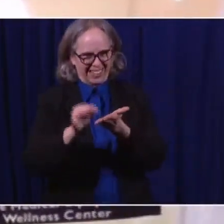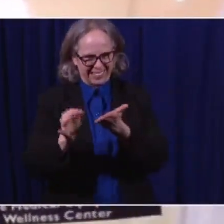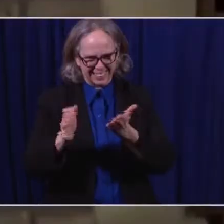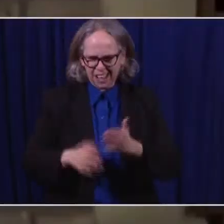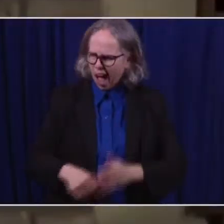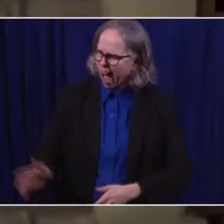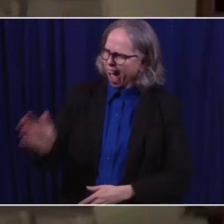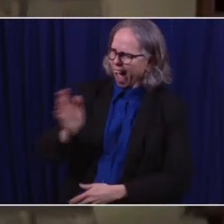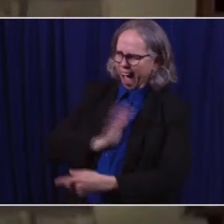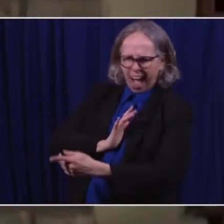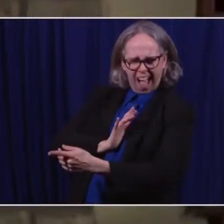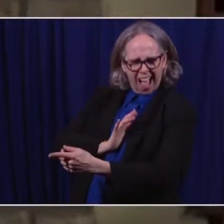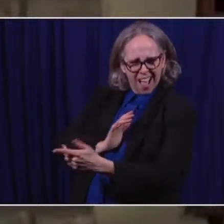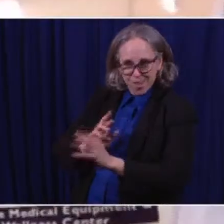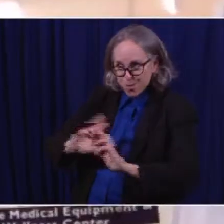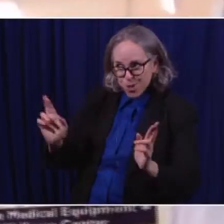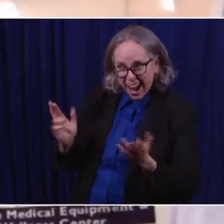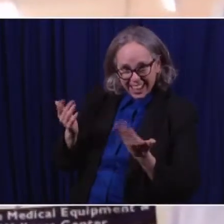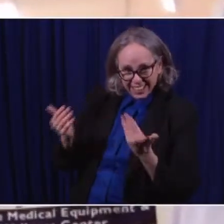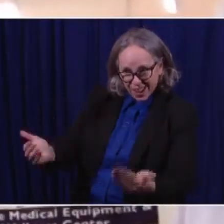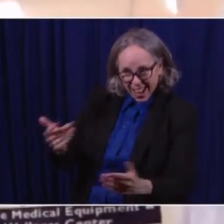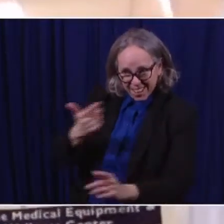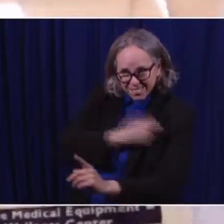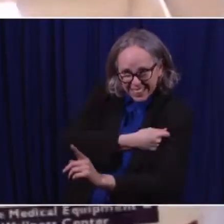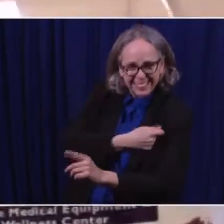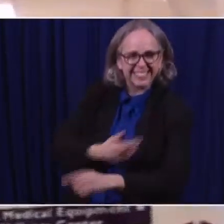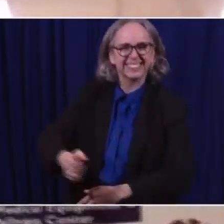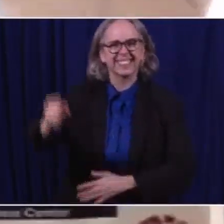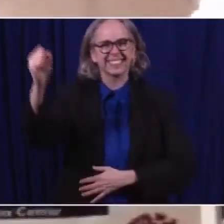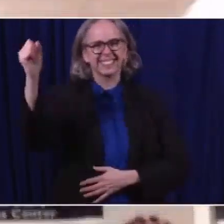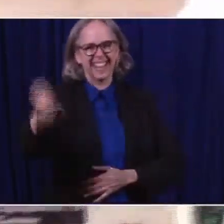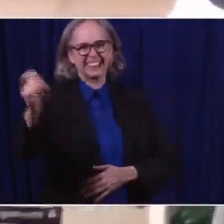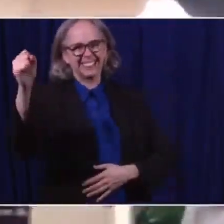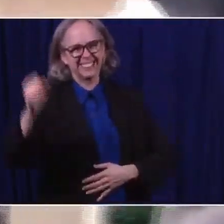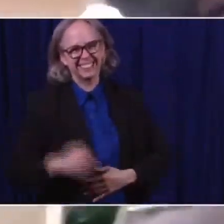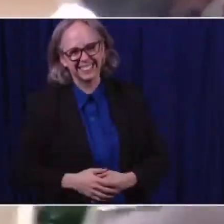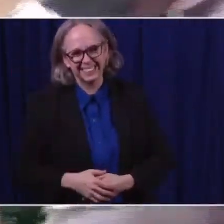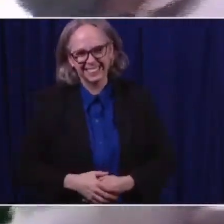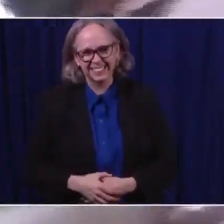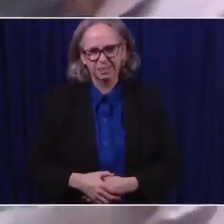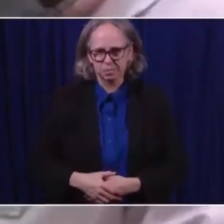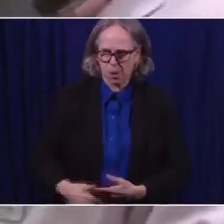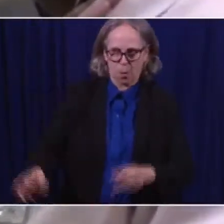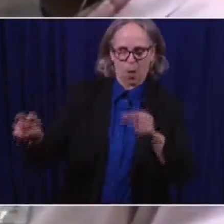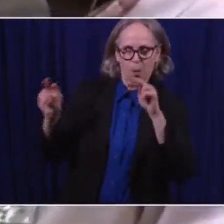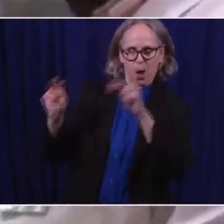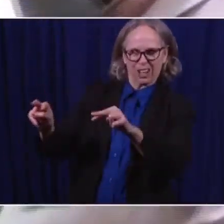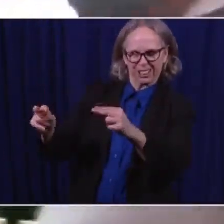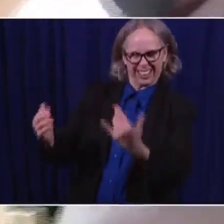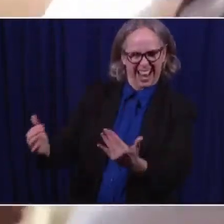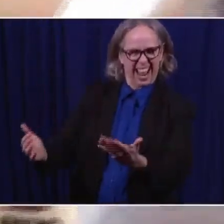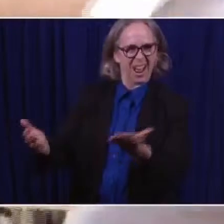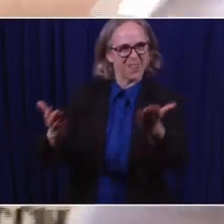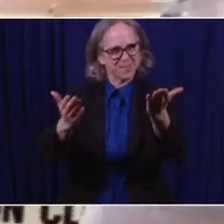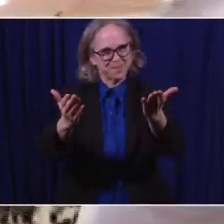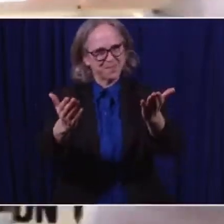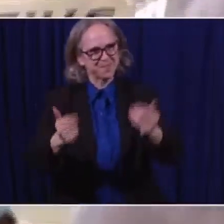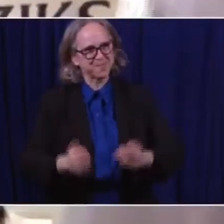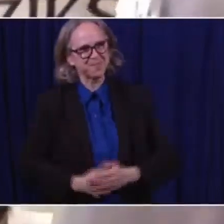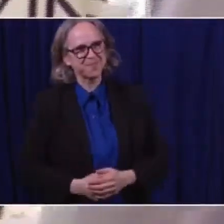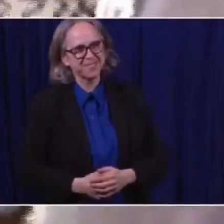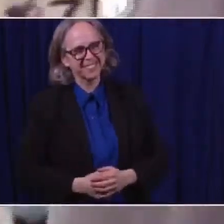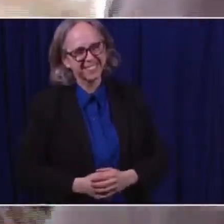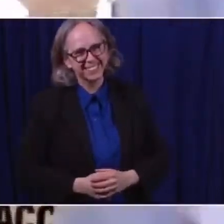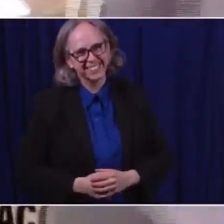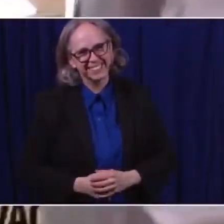You ready for the vaccine? Yes, I am ready. All right. Well, we're gonna watch you then. That's okay. We All appreciate